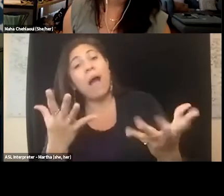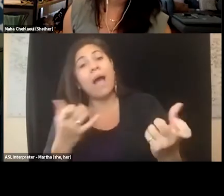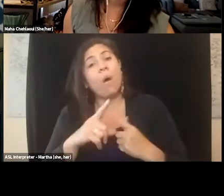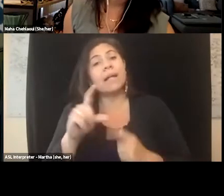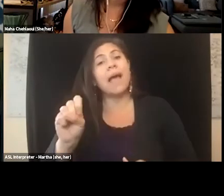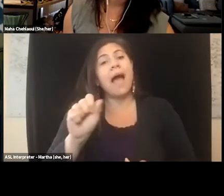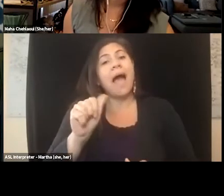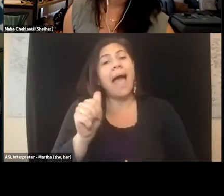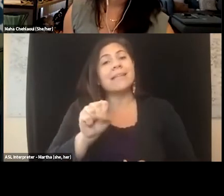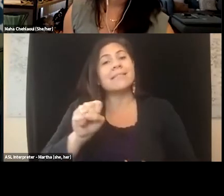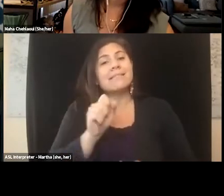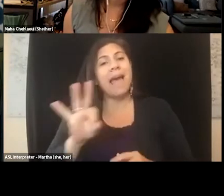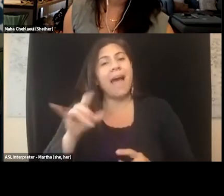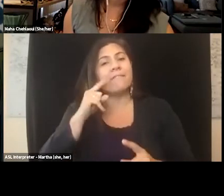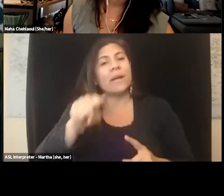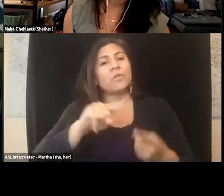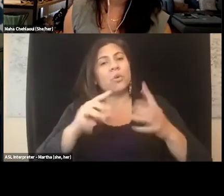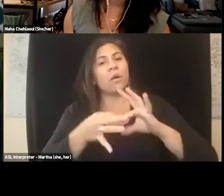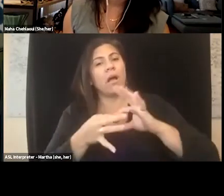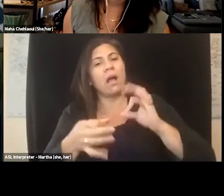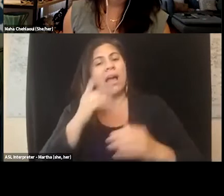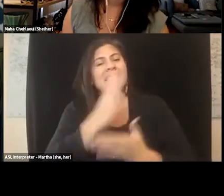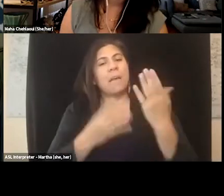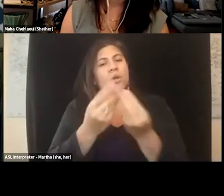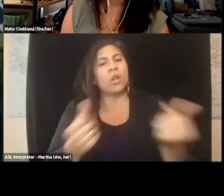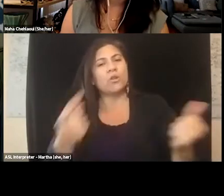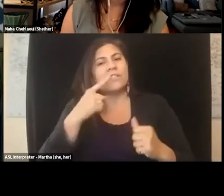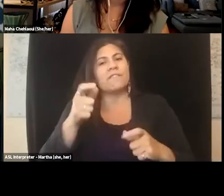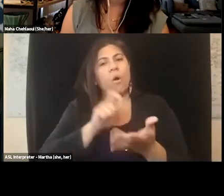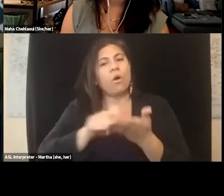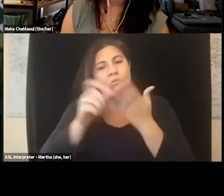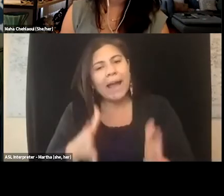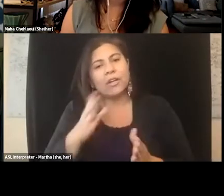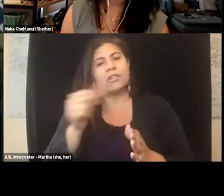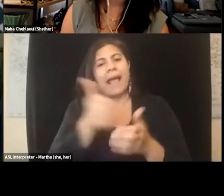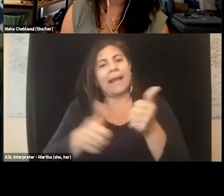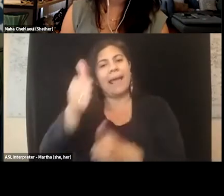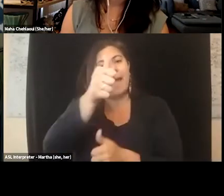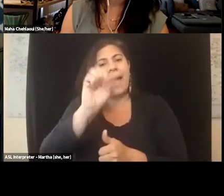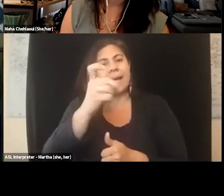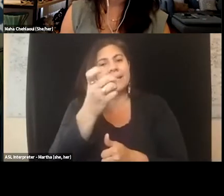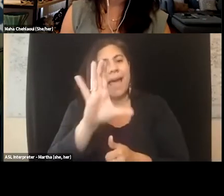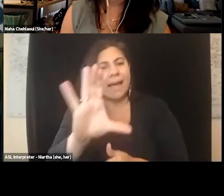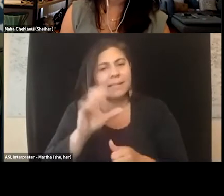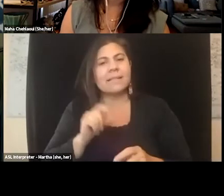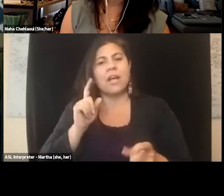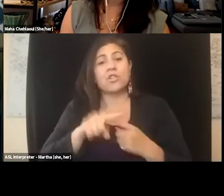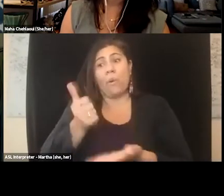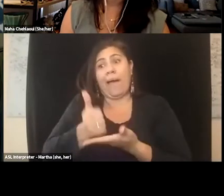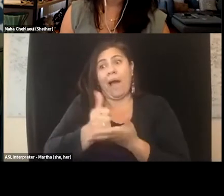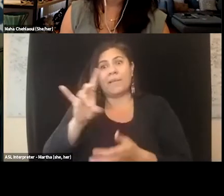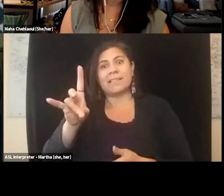feels Hollywood, what some solutions are for writers and executives on helping this 78% of the